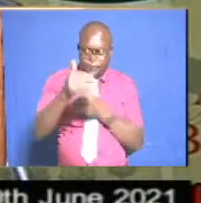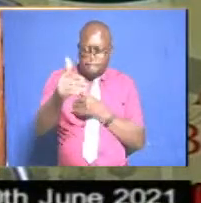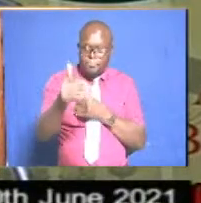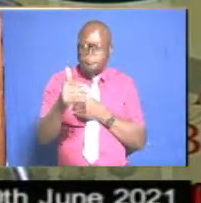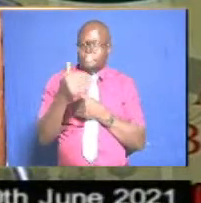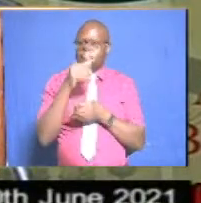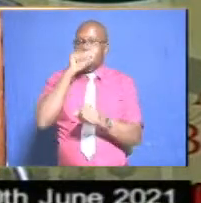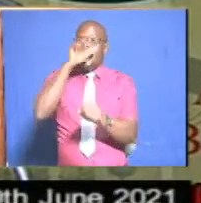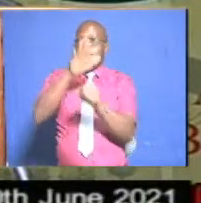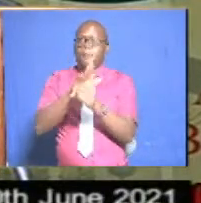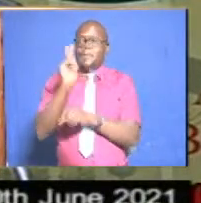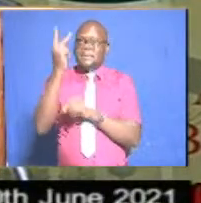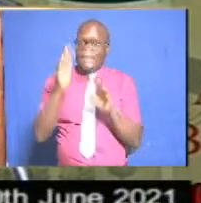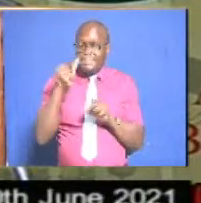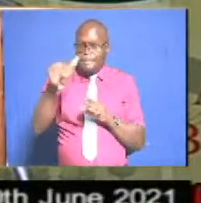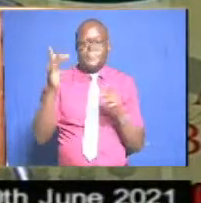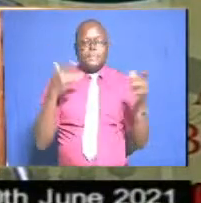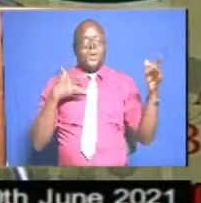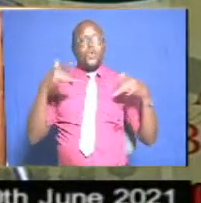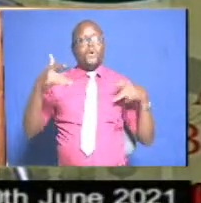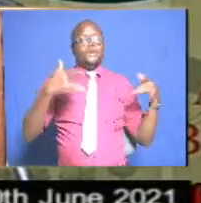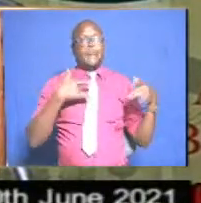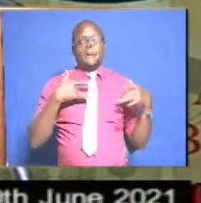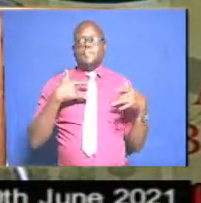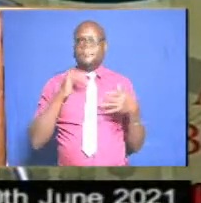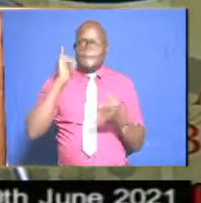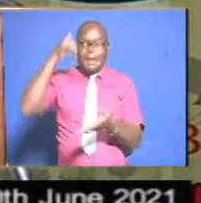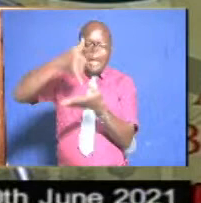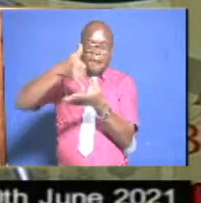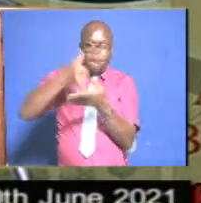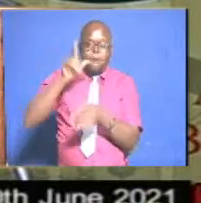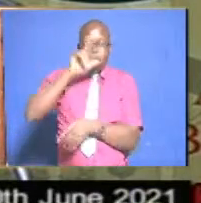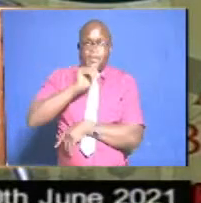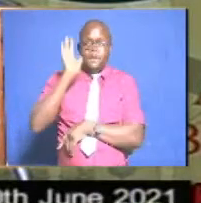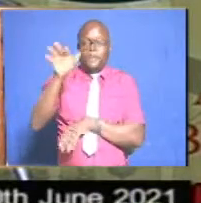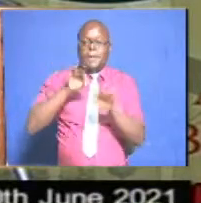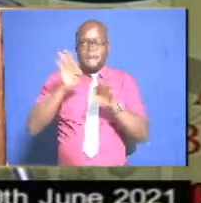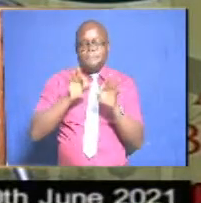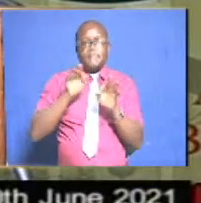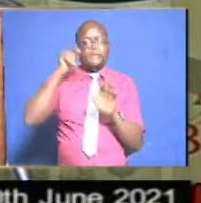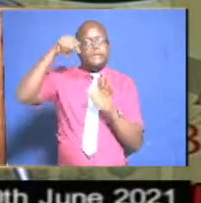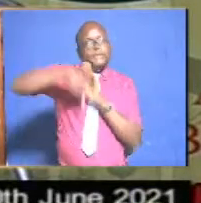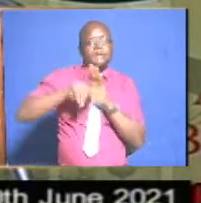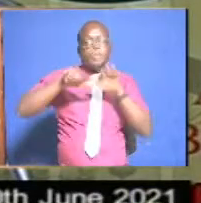to assure Kenyans that these concerns have been considered and I will be elaborating specific